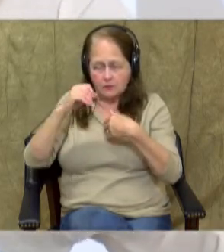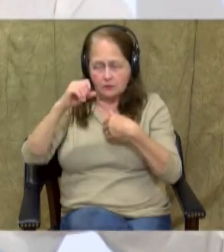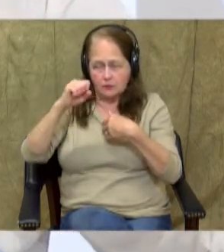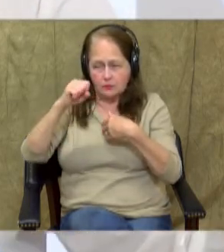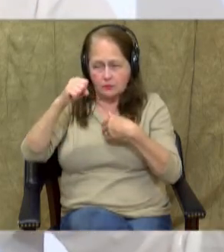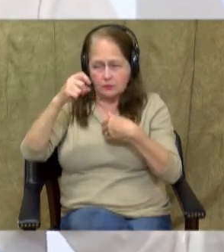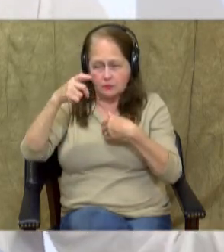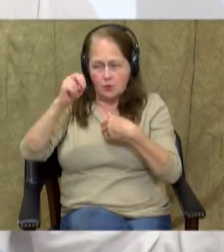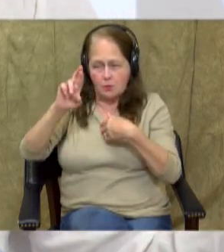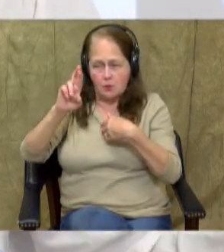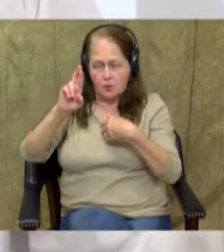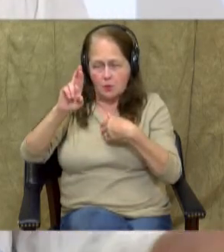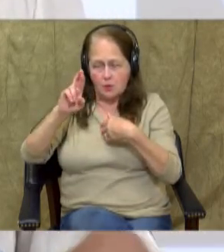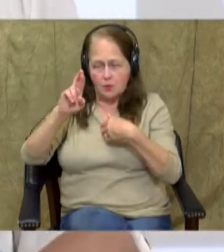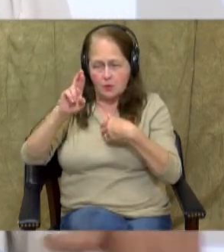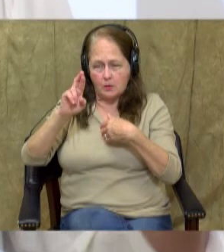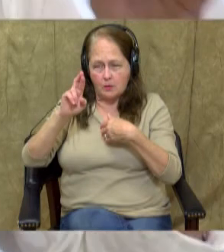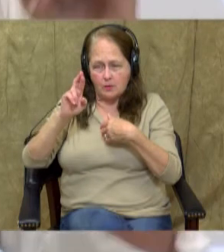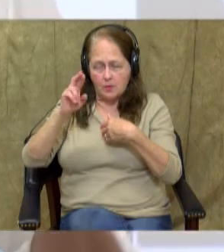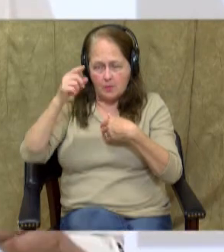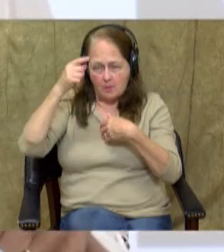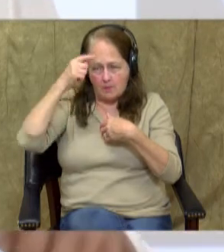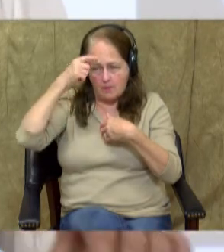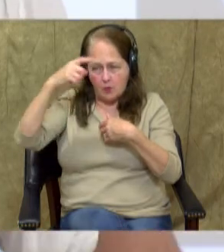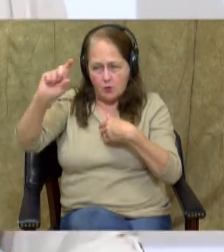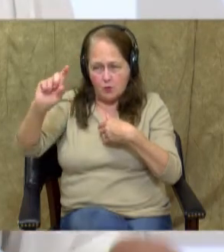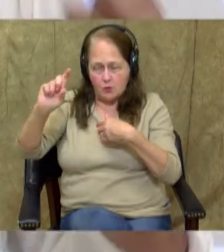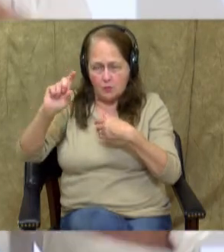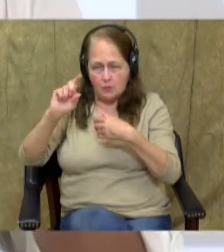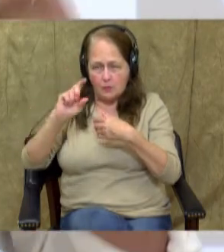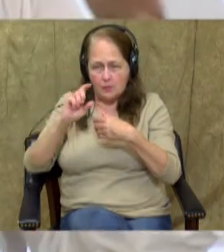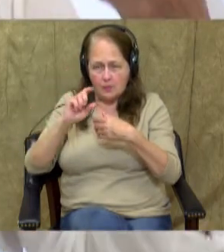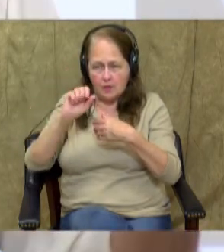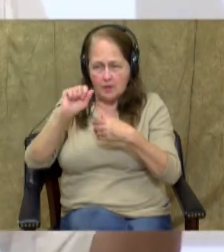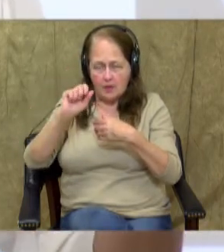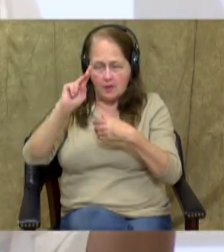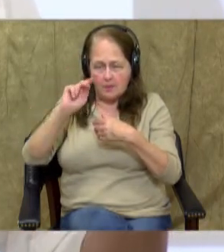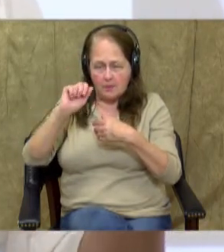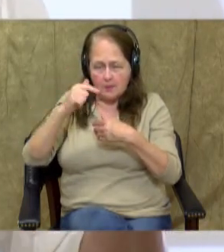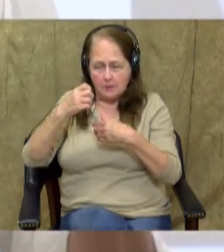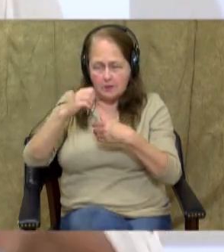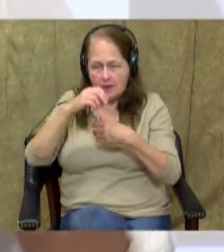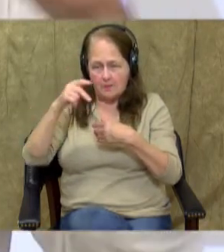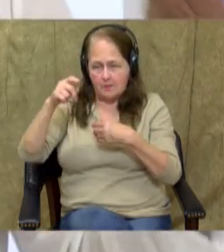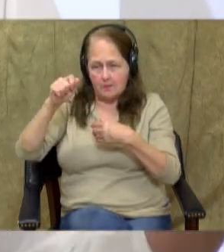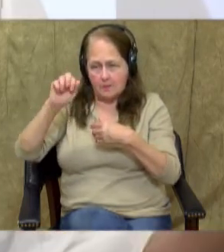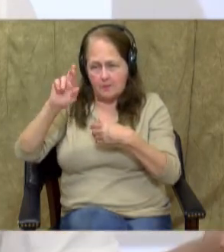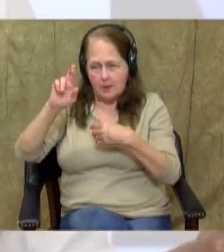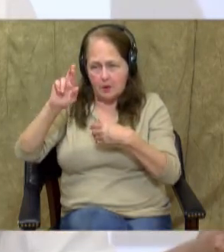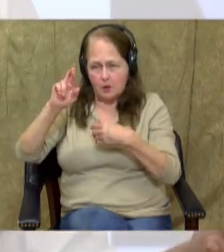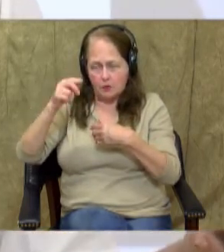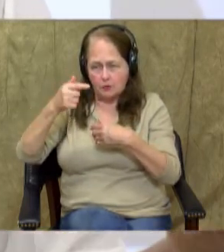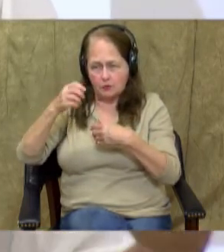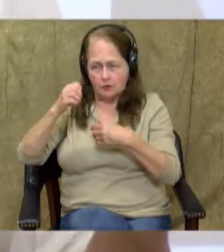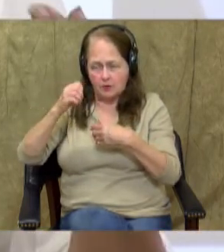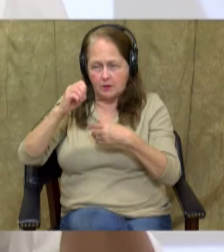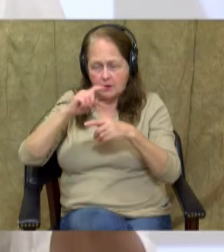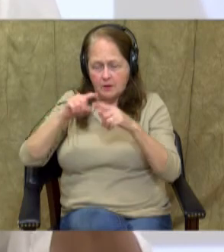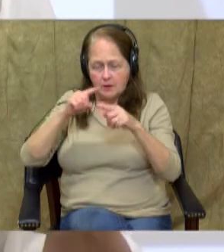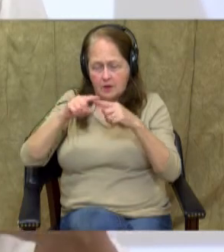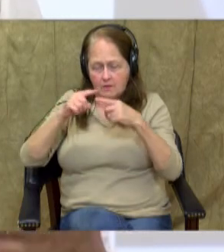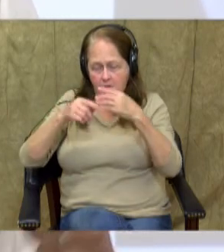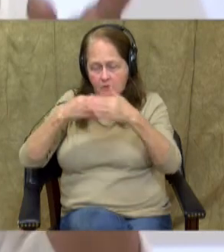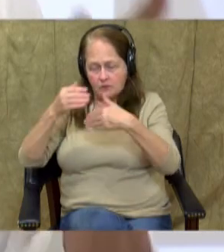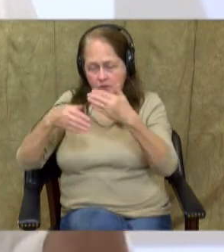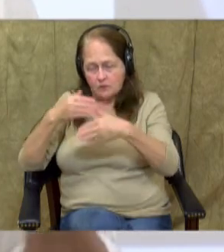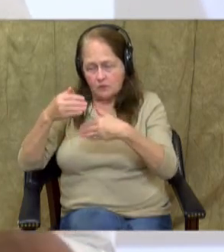is really, really big in the sky. So apogee and perigee, and then all of the phases of the moon and